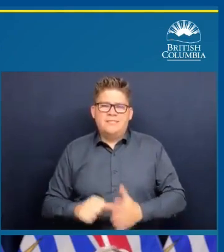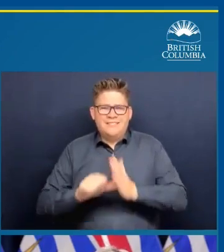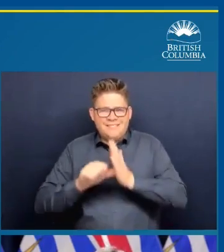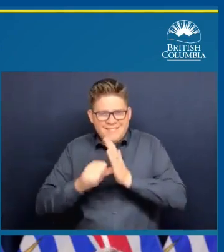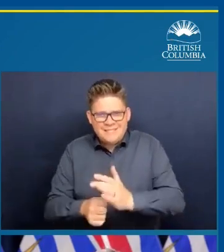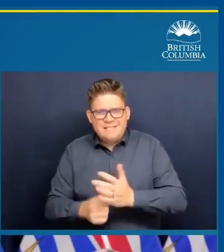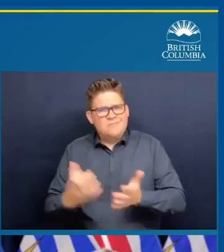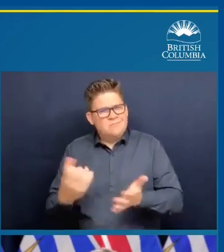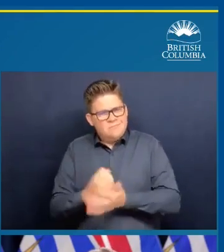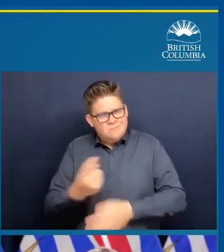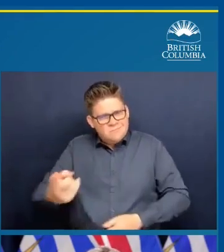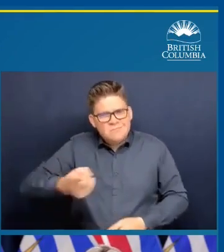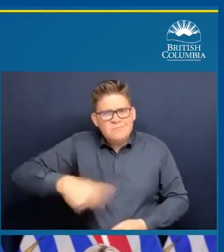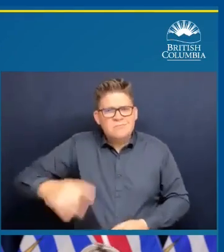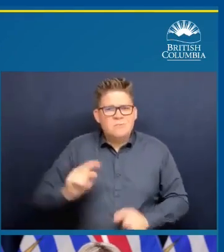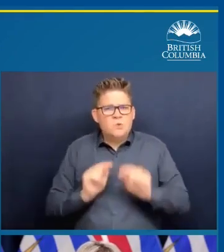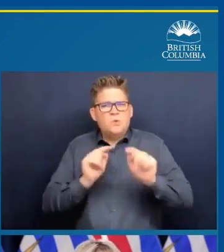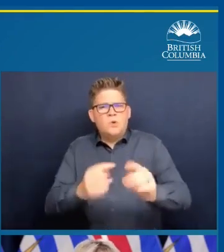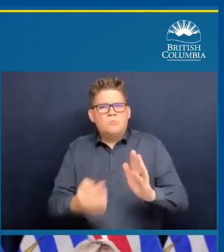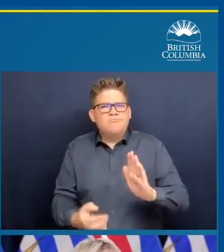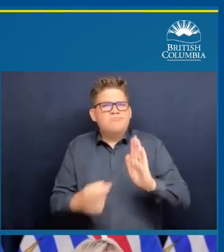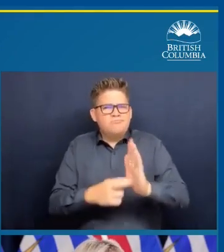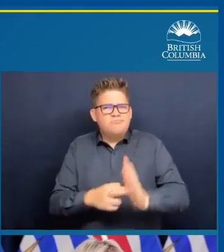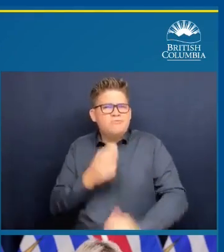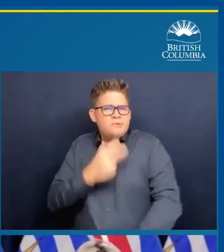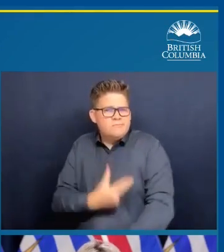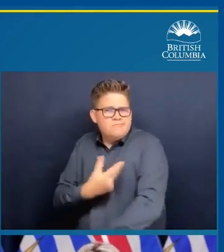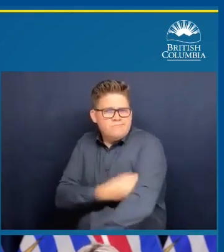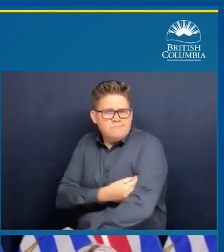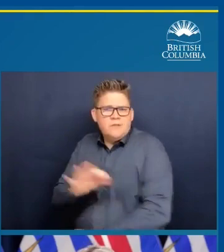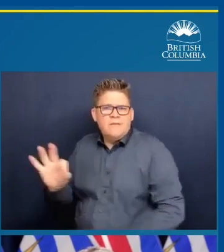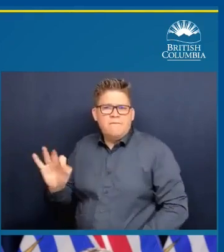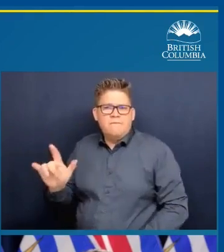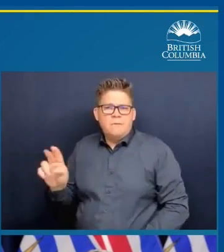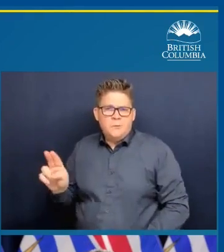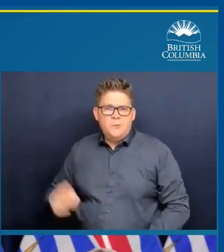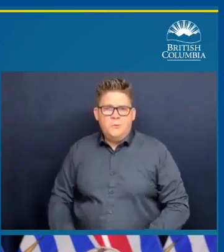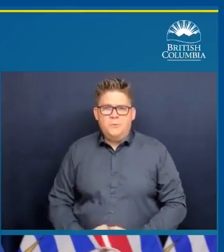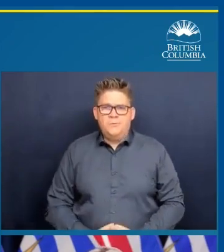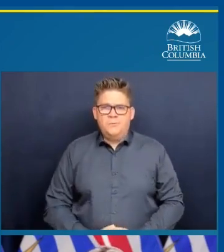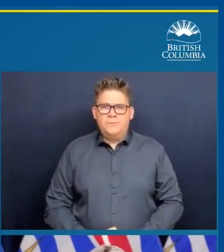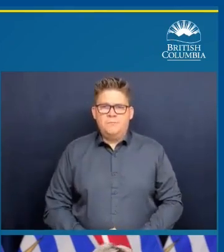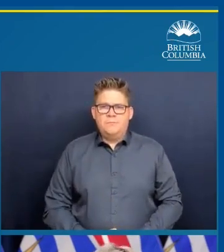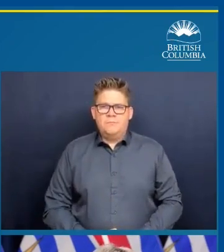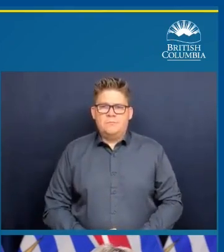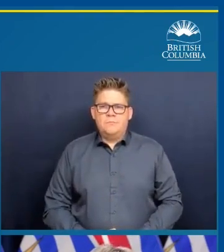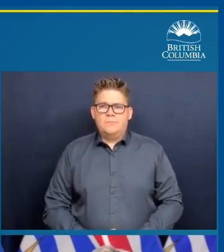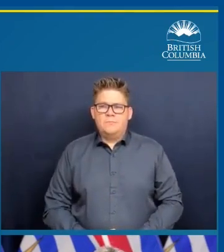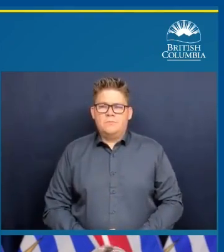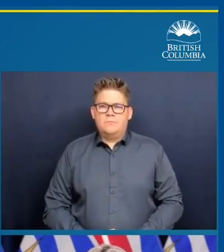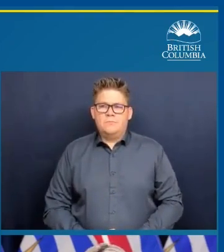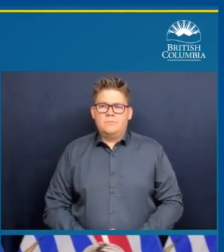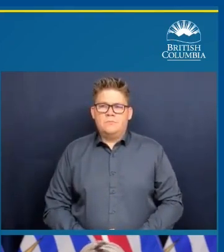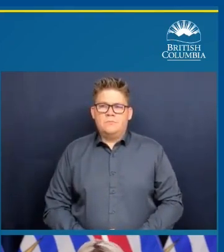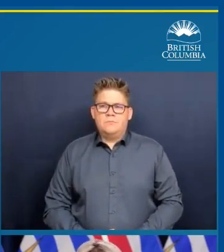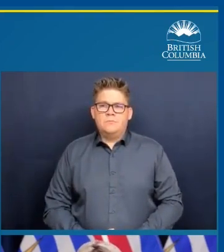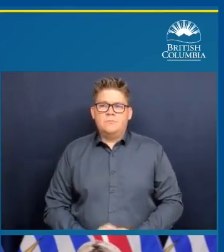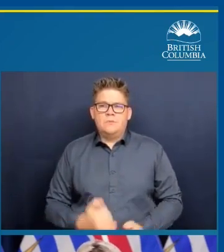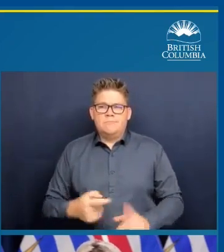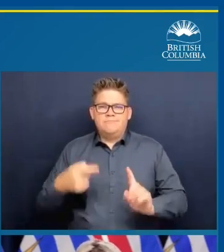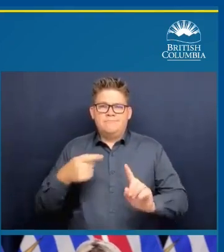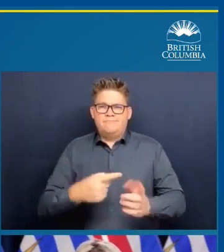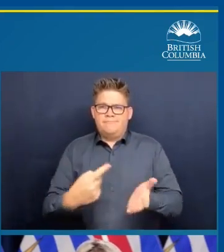I want to just talk a little bit about, it's not possible now to tell if you have symptoms of COVID, influenza,